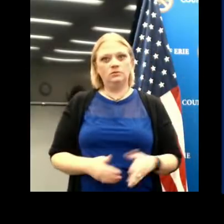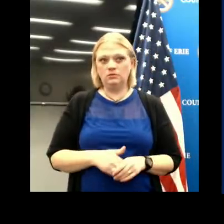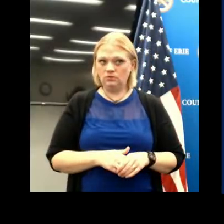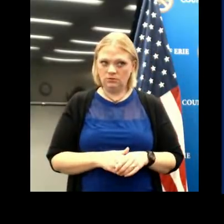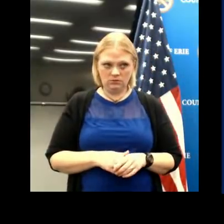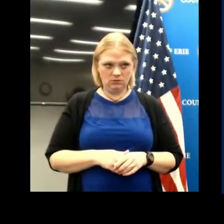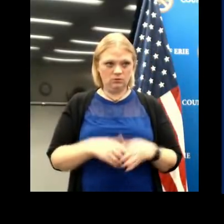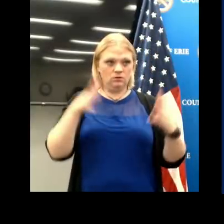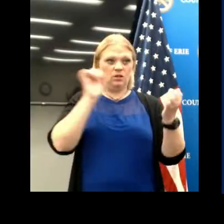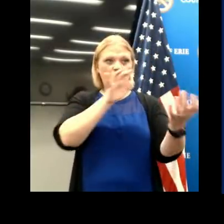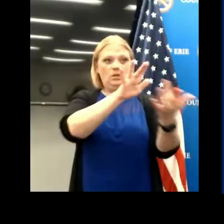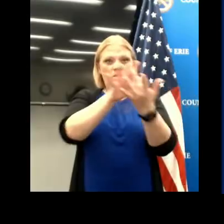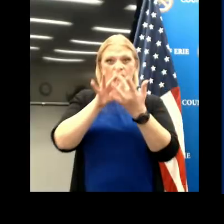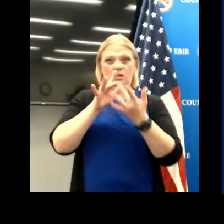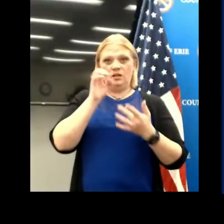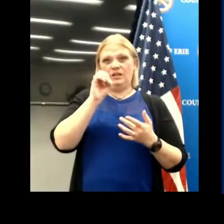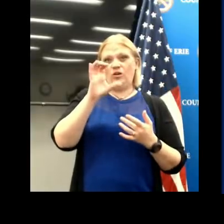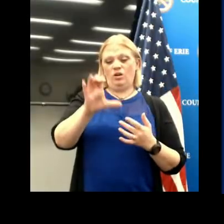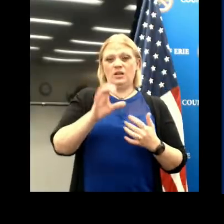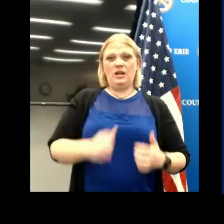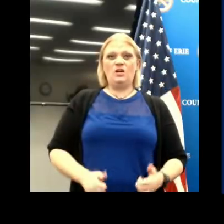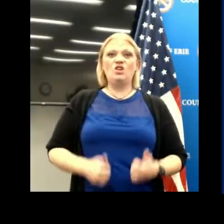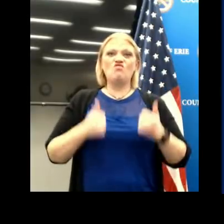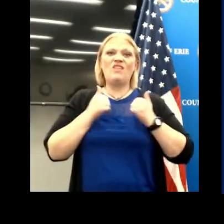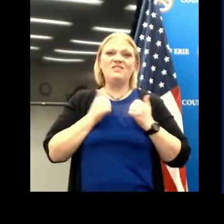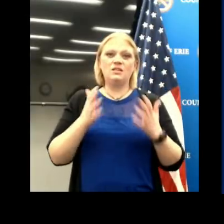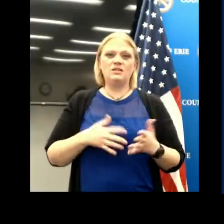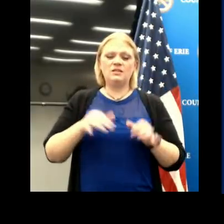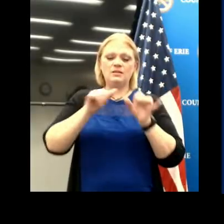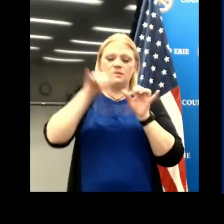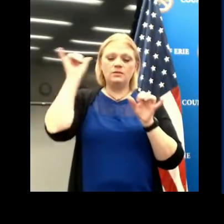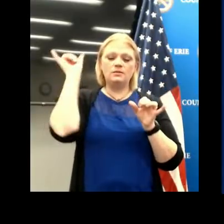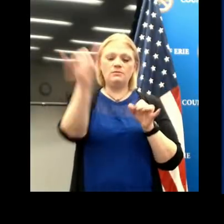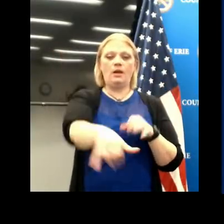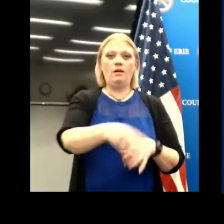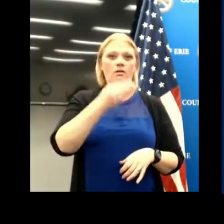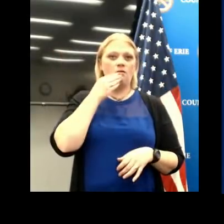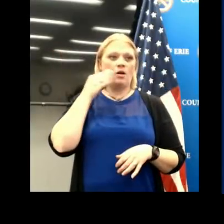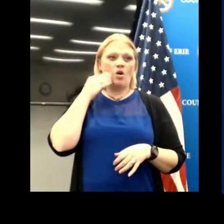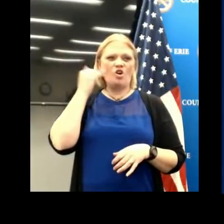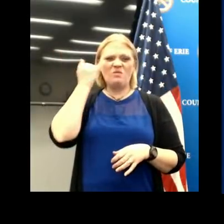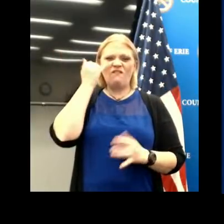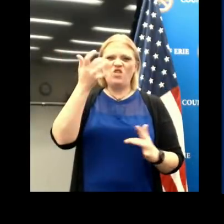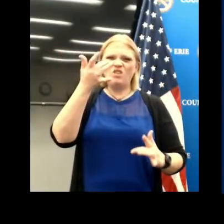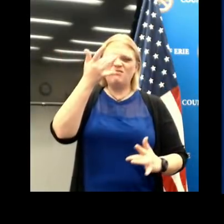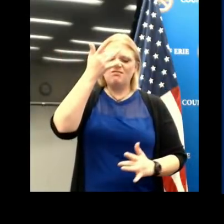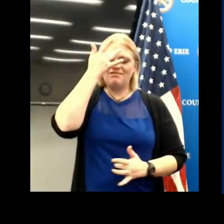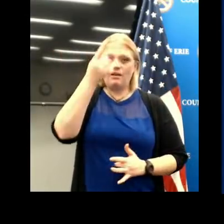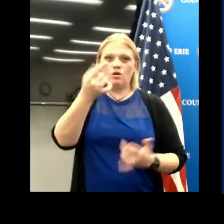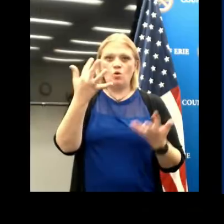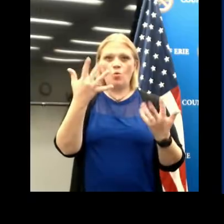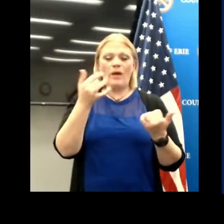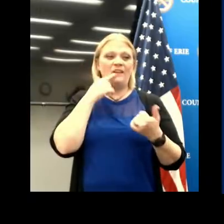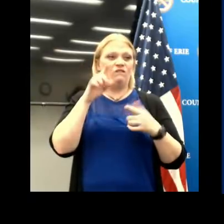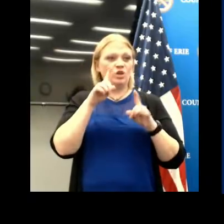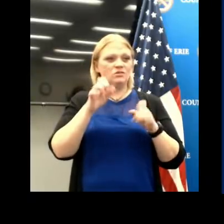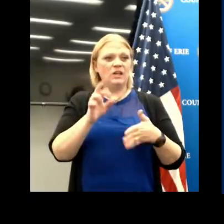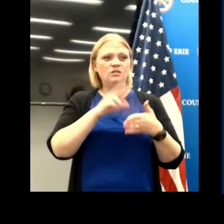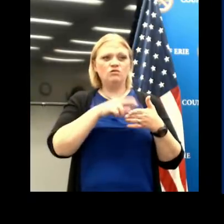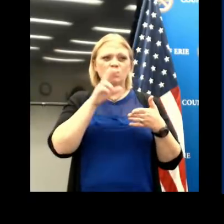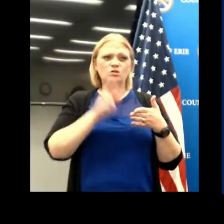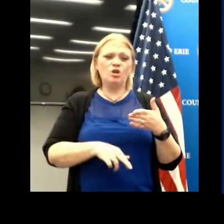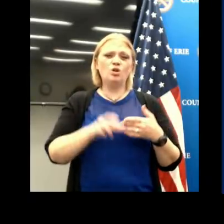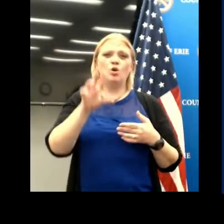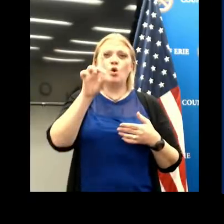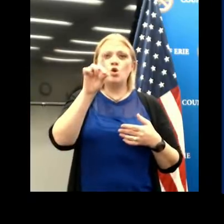out to Erie County residents. Stay at home. If you are sick or you're waiting for your COVID test results,